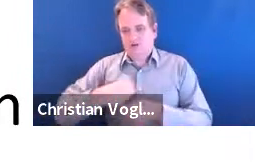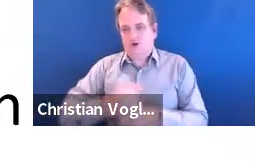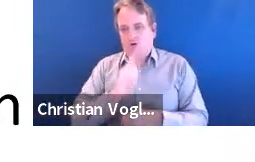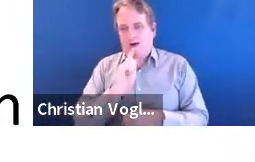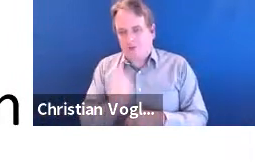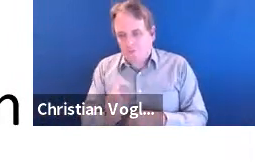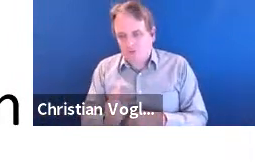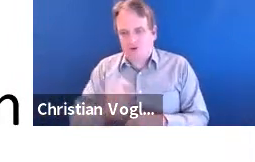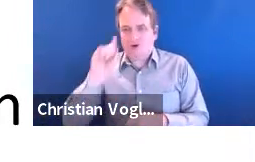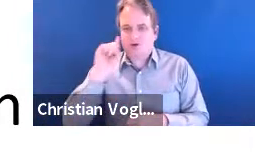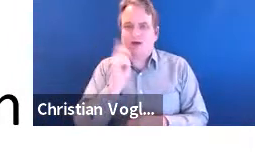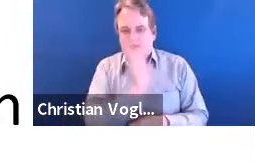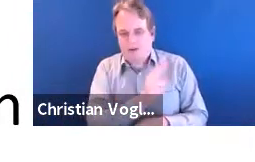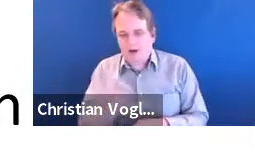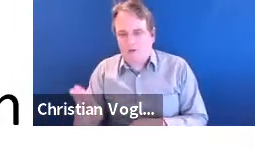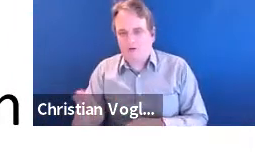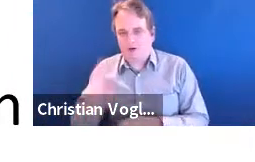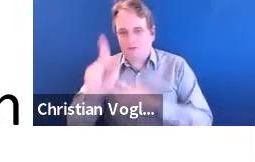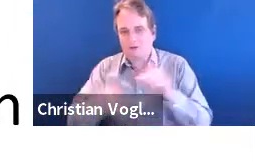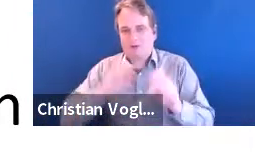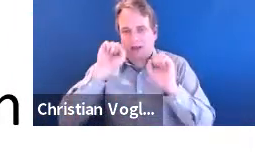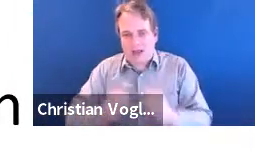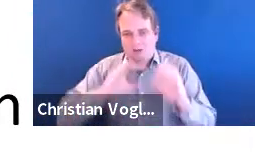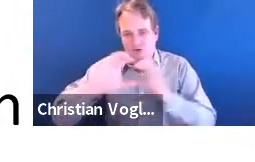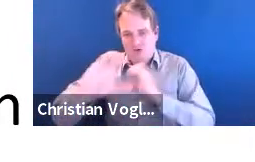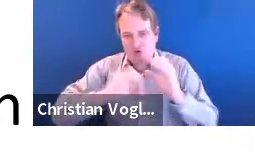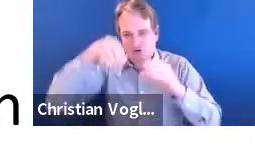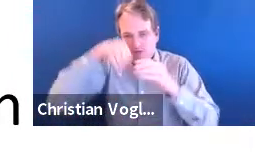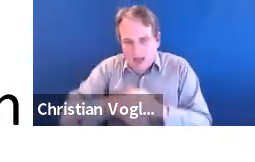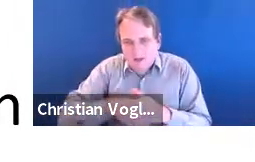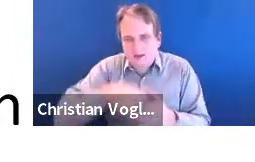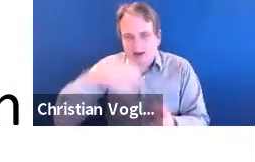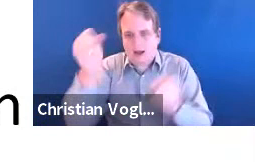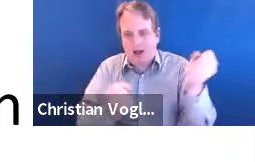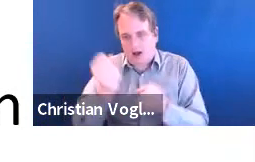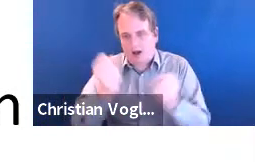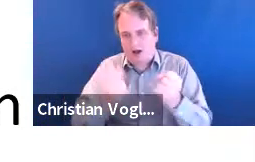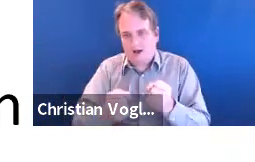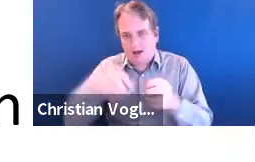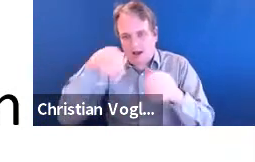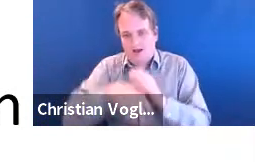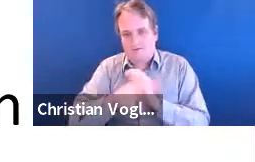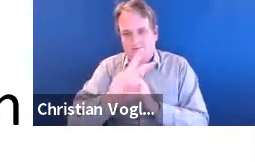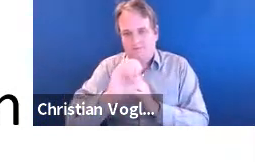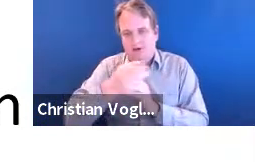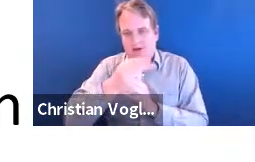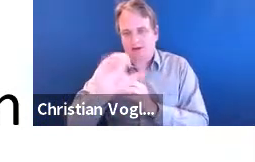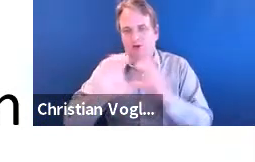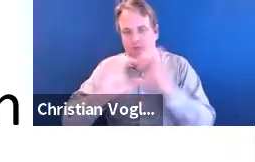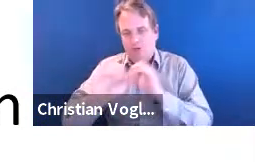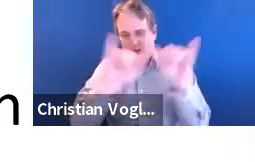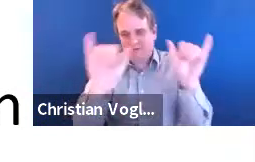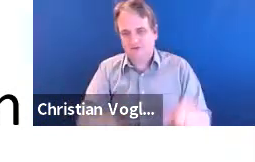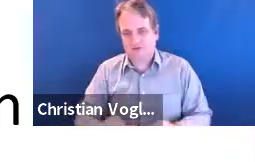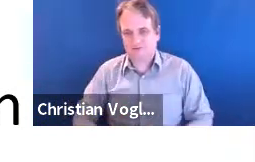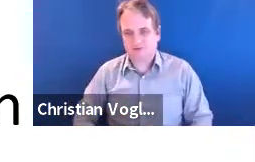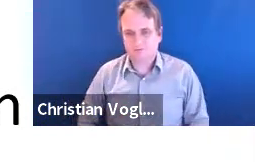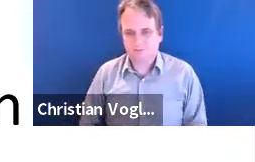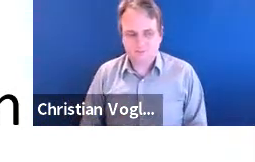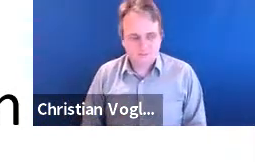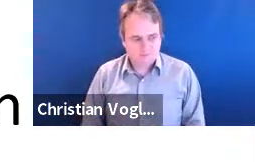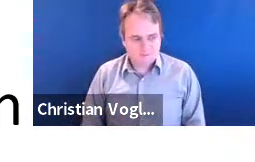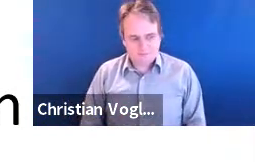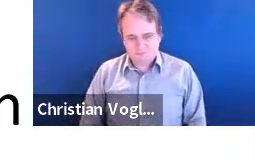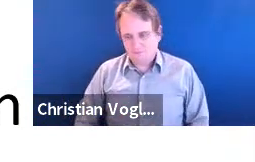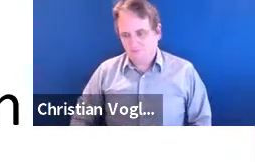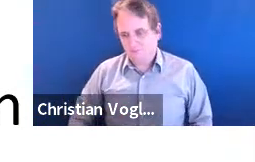communicate with the outside world inside the AV. So in-car communication systems are proliferating. How do we make sure